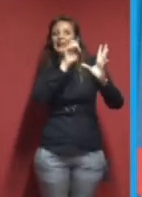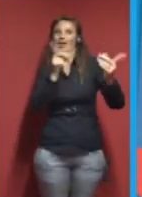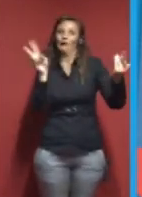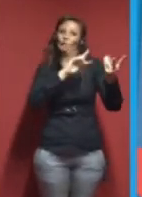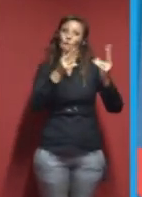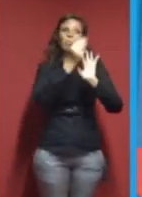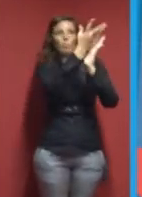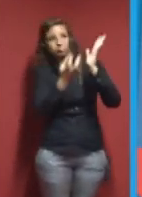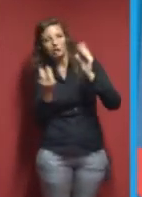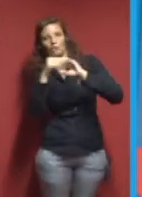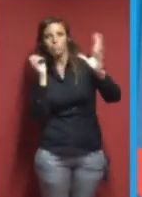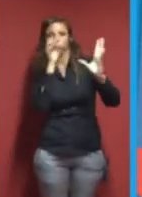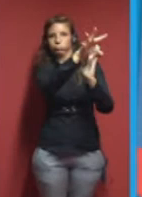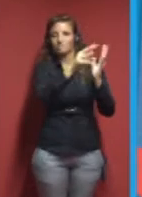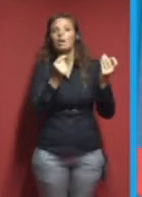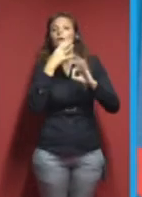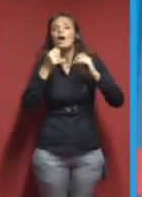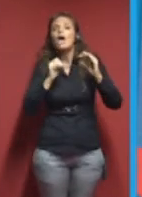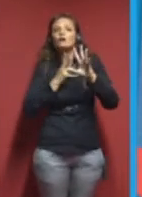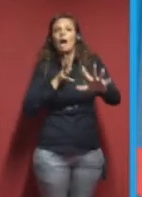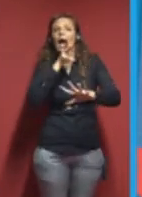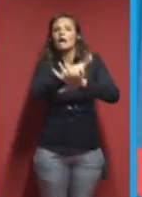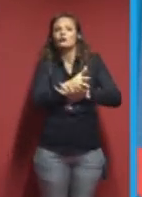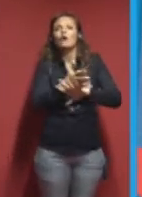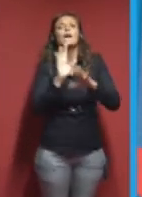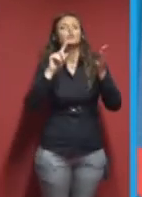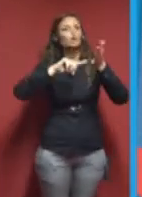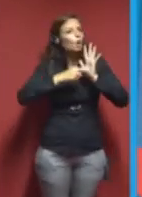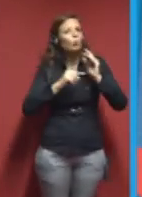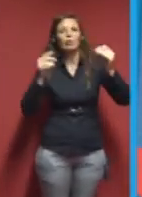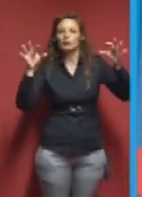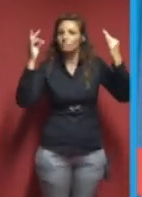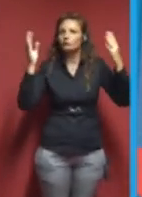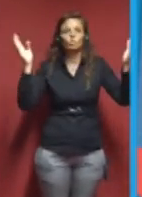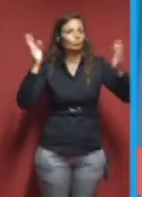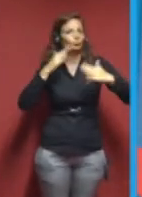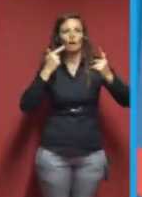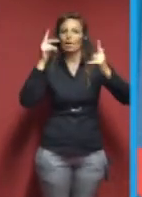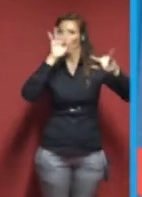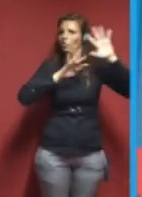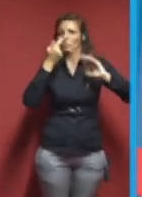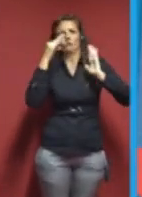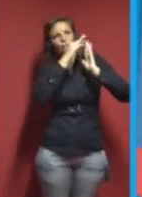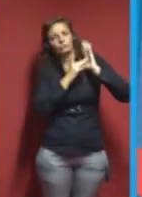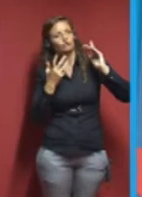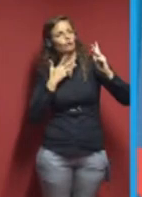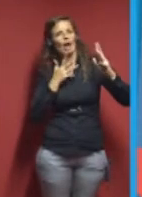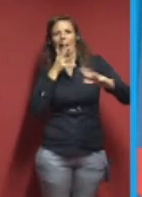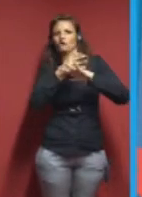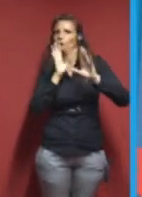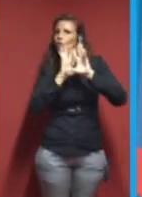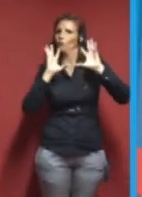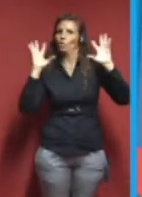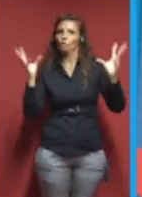the documentation and all the functioning of a product, then we can really say that we actually the owner, as the self-repair manifesto